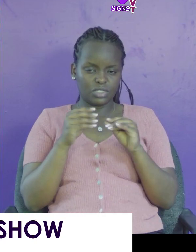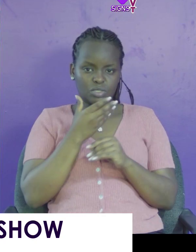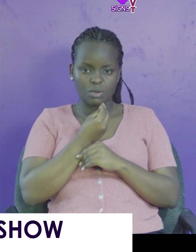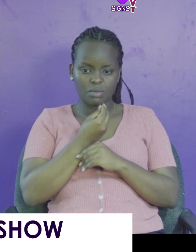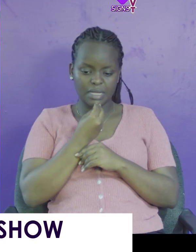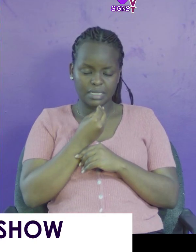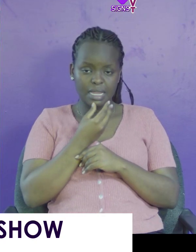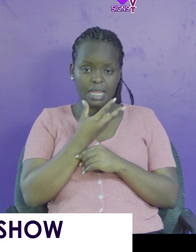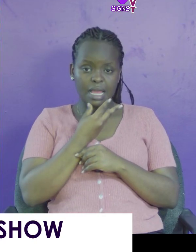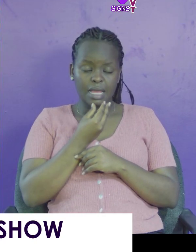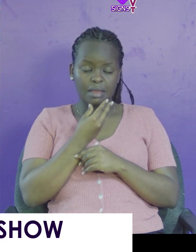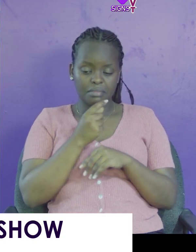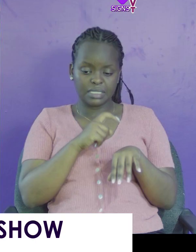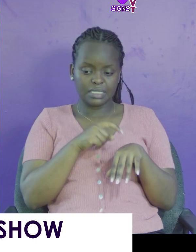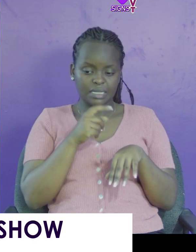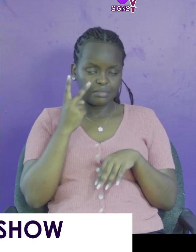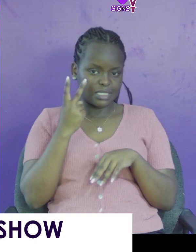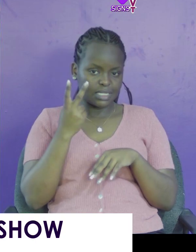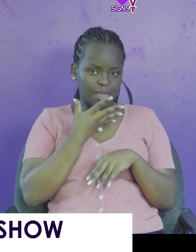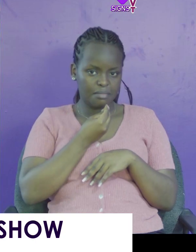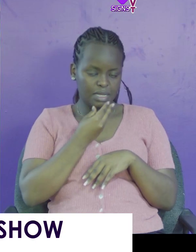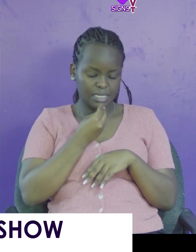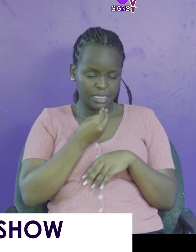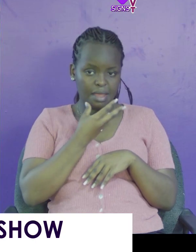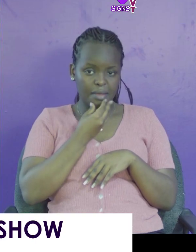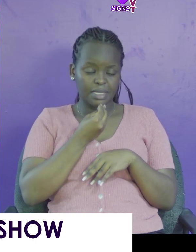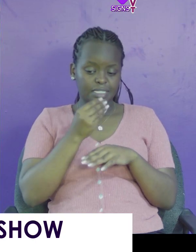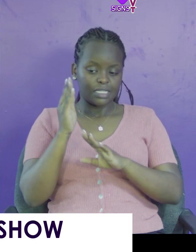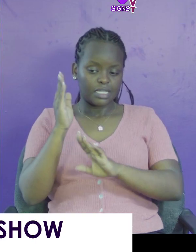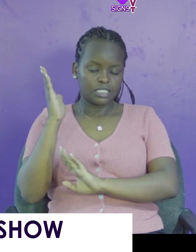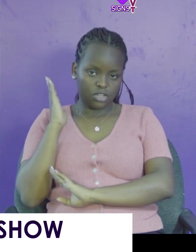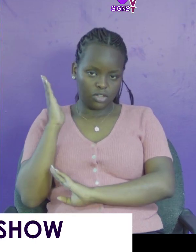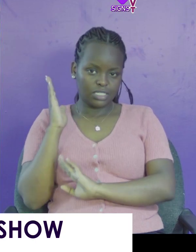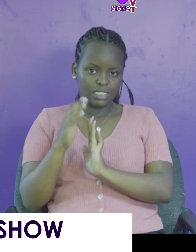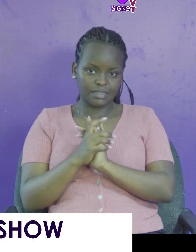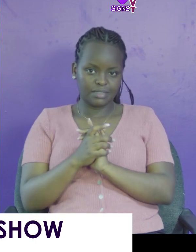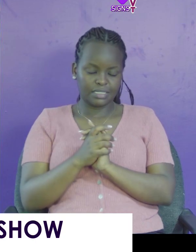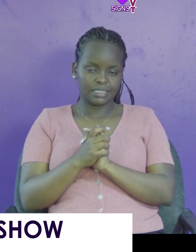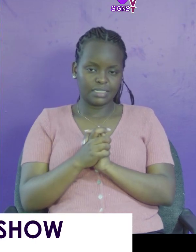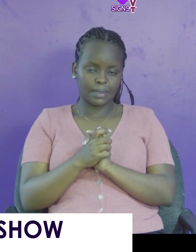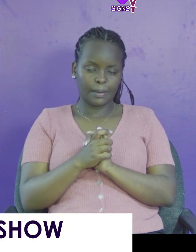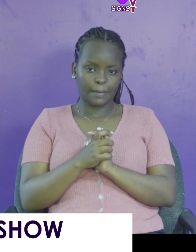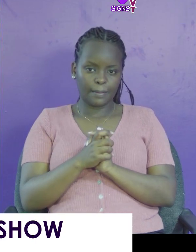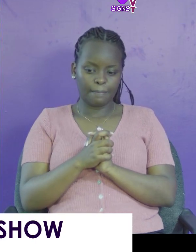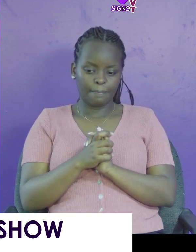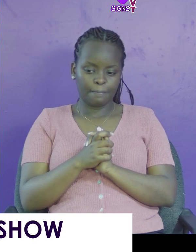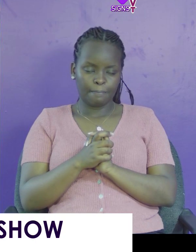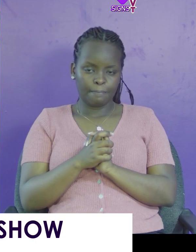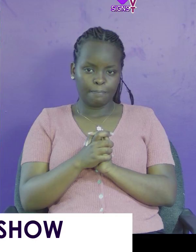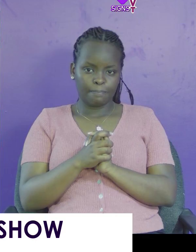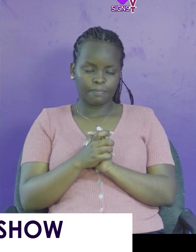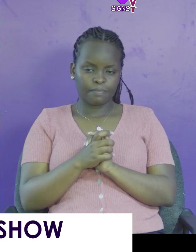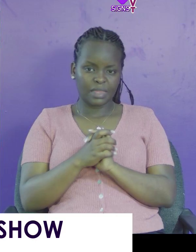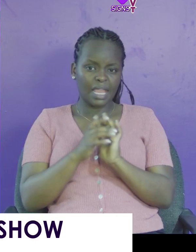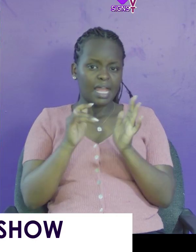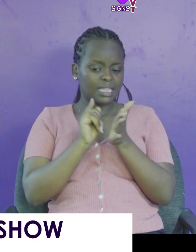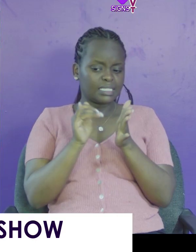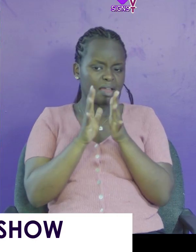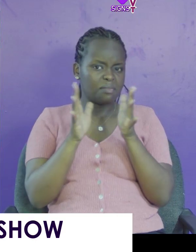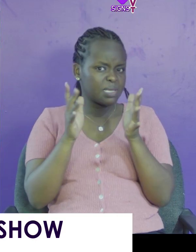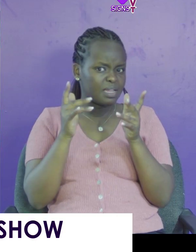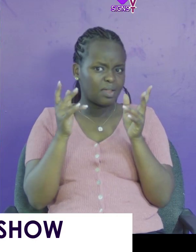man, when you see a man is a security. When you see a man, that now comes, that's a major issue. yes, that